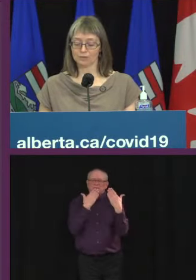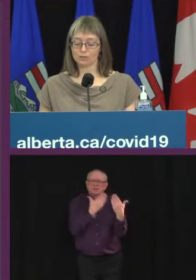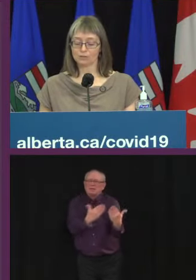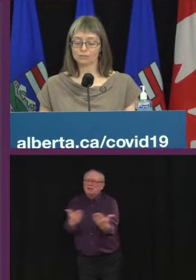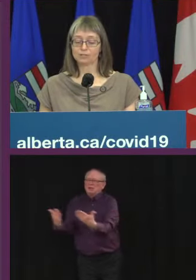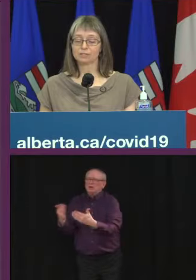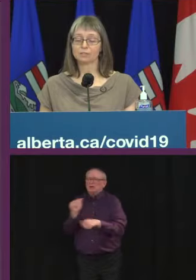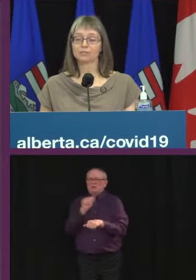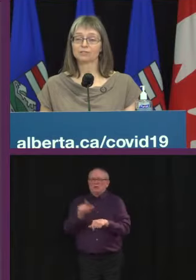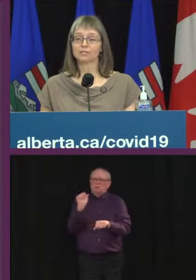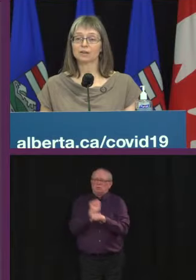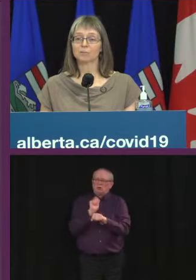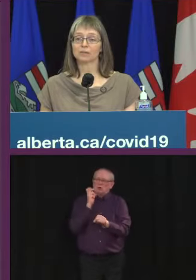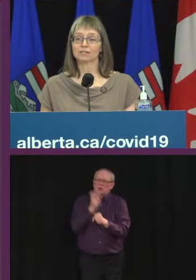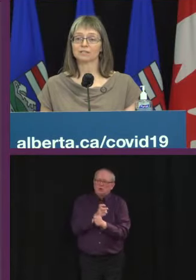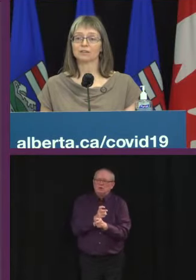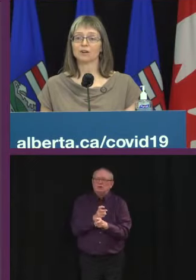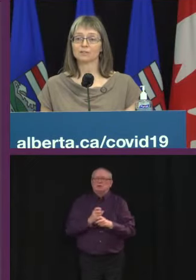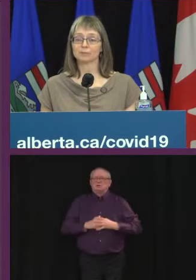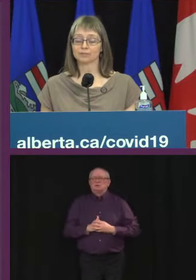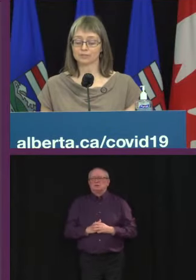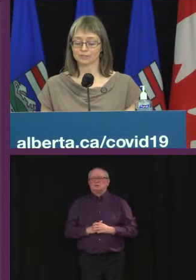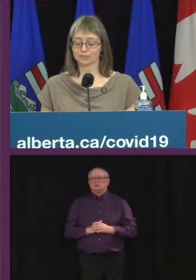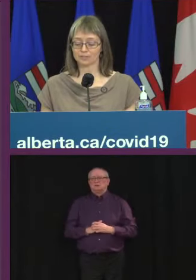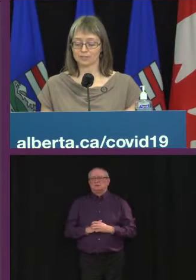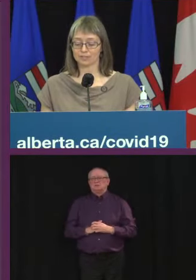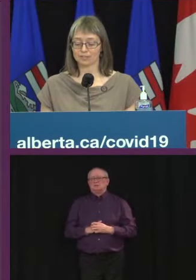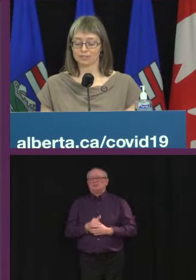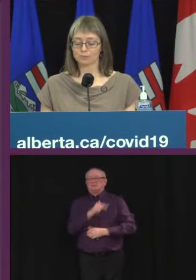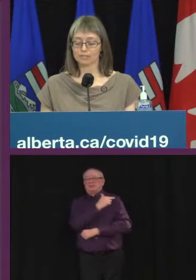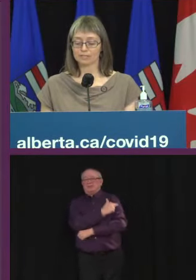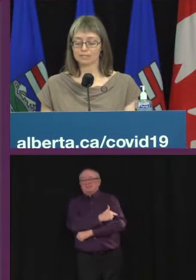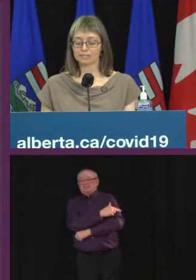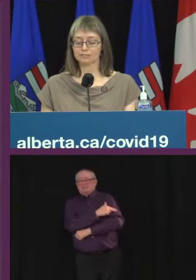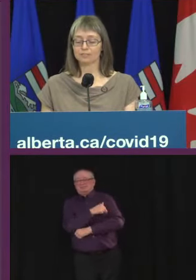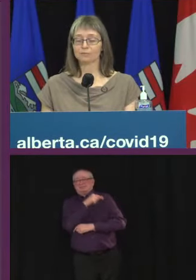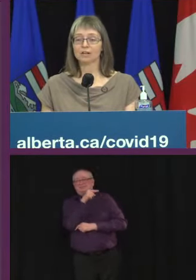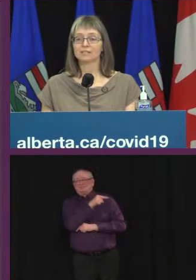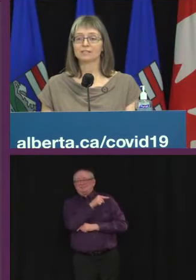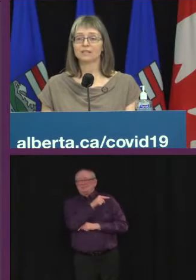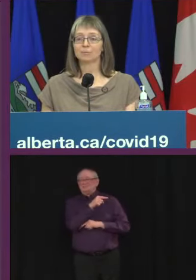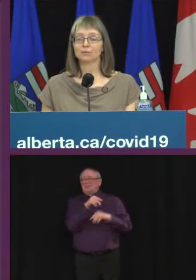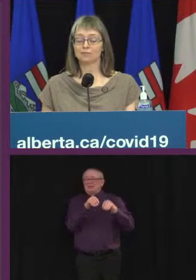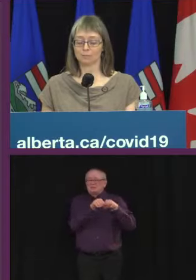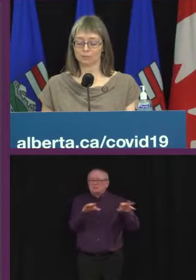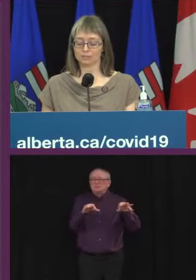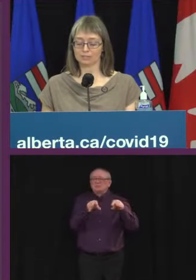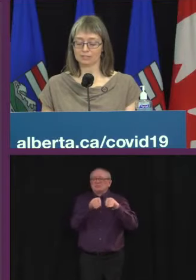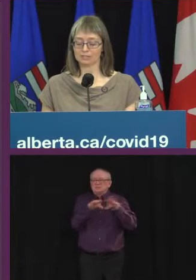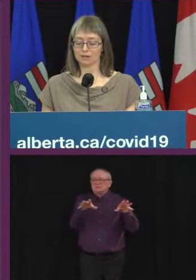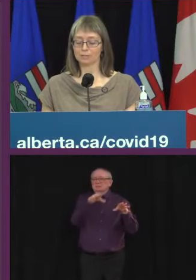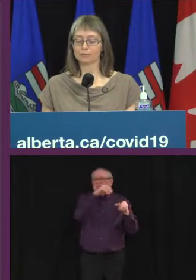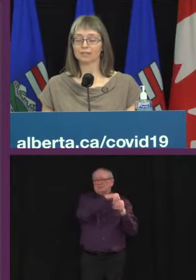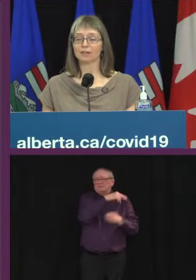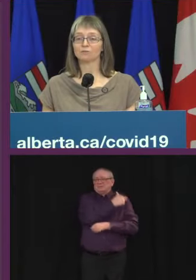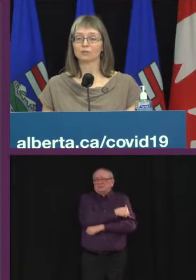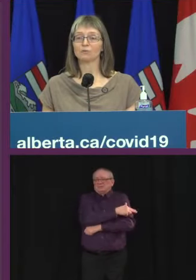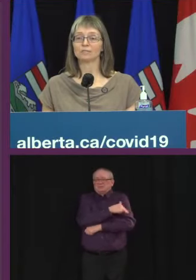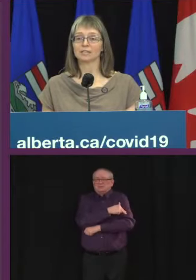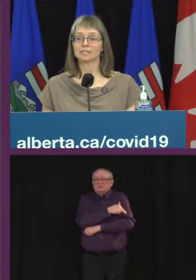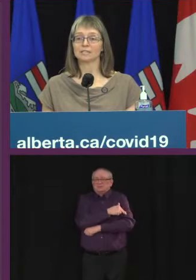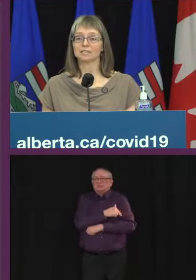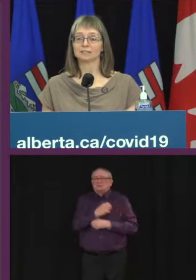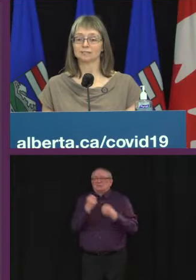months, we have also seen some concerning outbreaks in our hospitals, as well as a significant rise in the number of Albertans needing hospital care